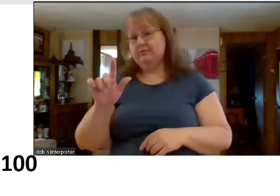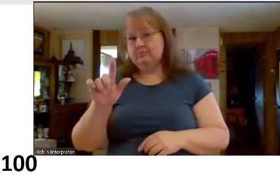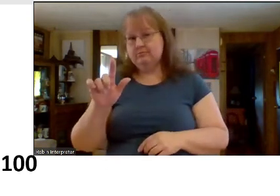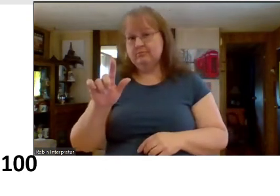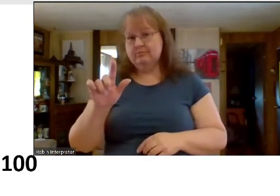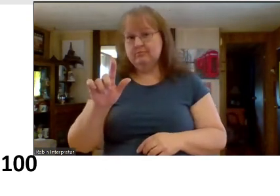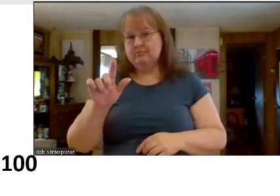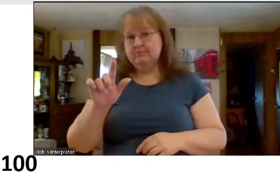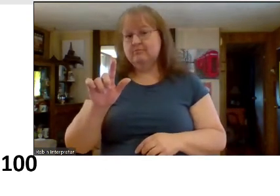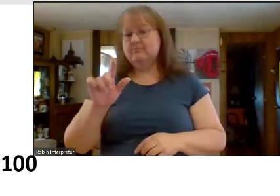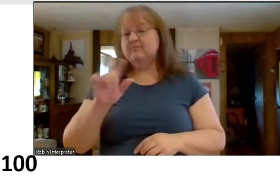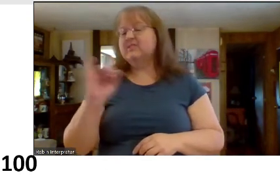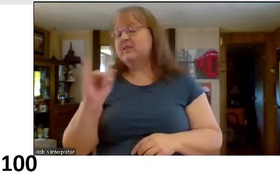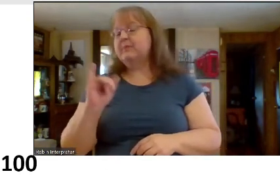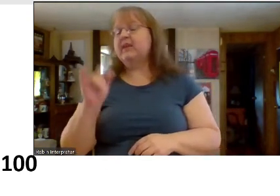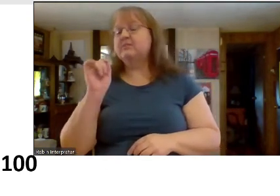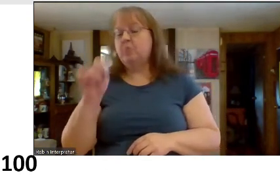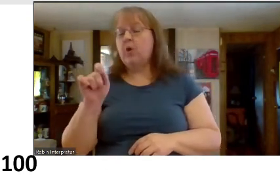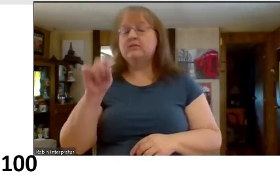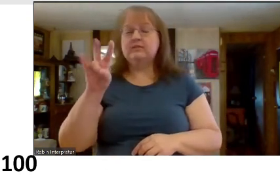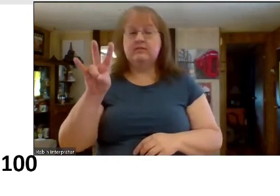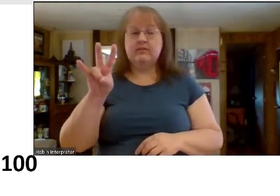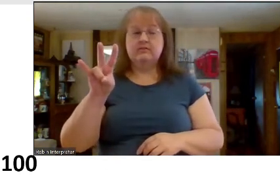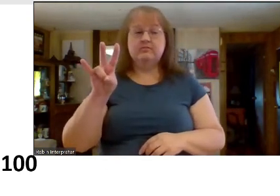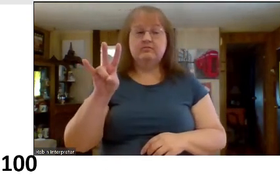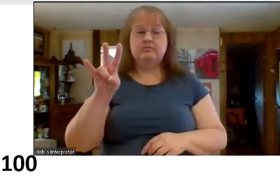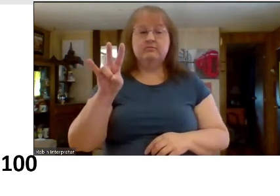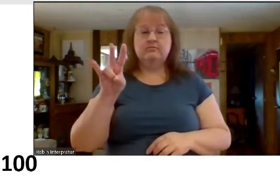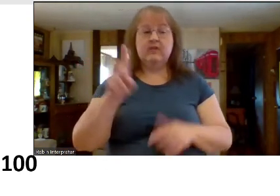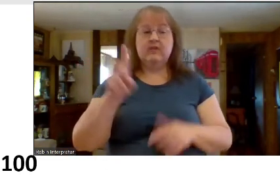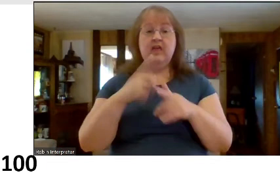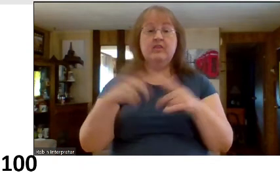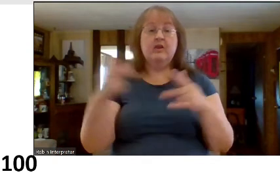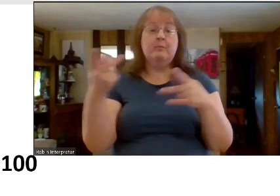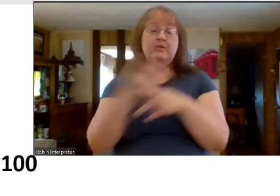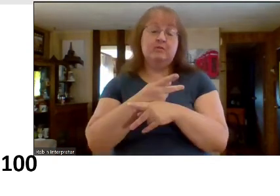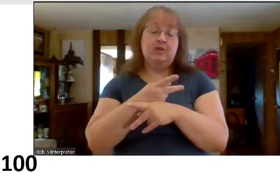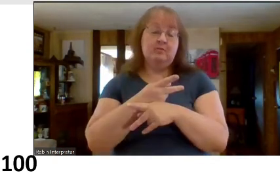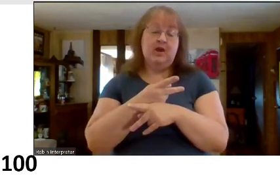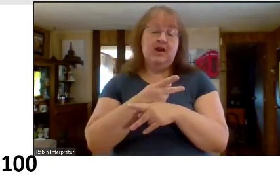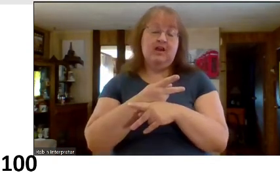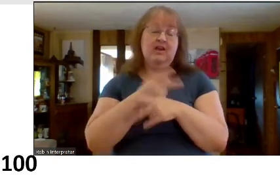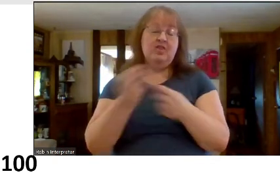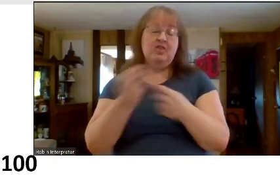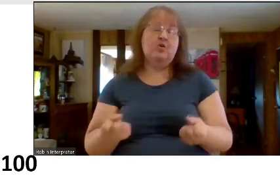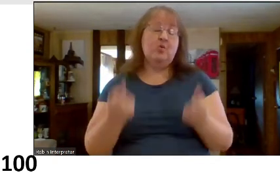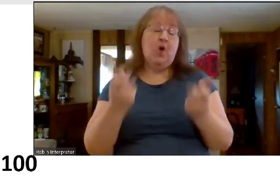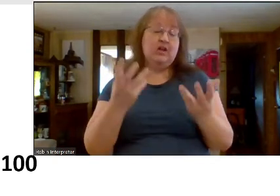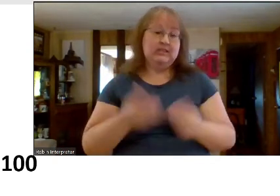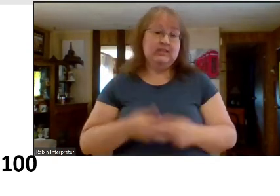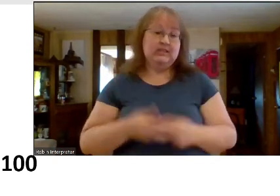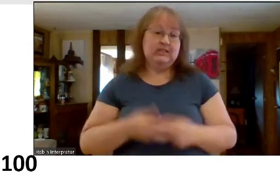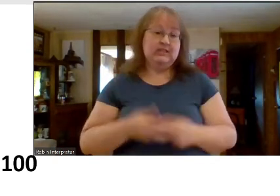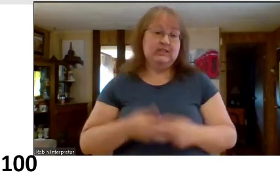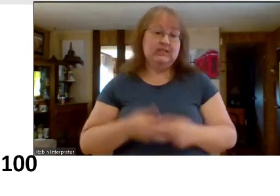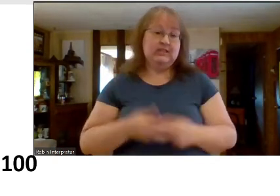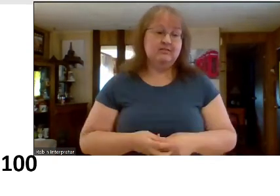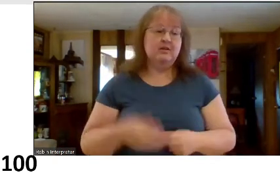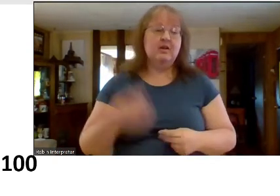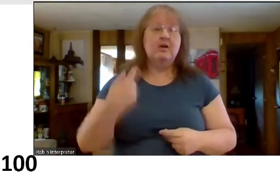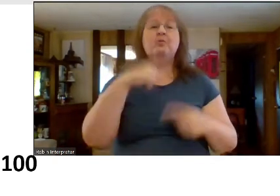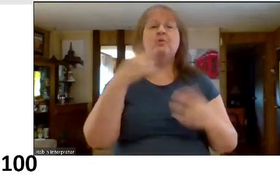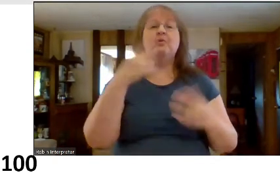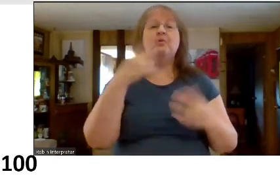find the decimal, move it 2 times to the left, and you get 0.70. It's the same thing as 0.7. Okay, and then multiply it by